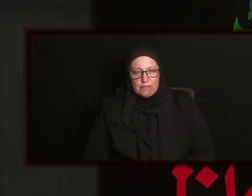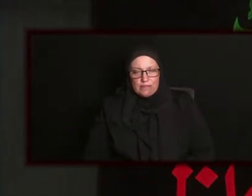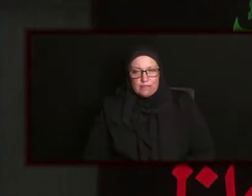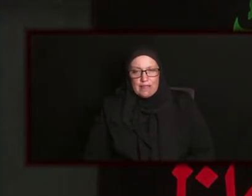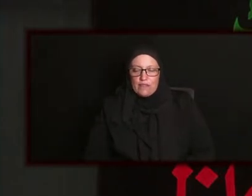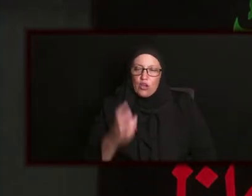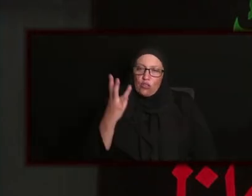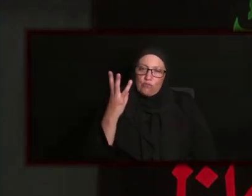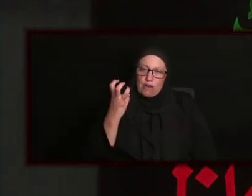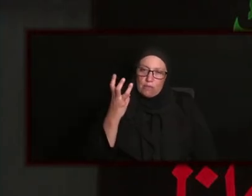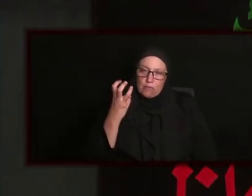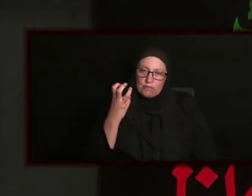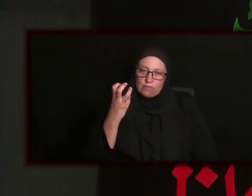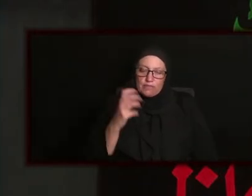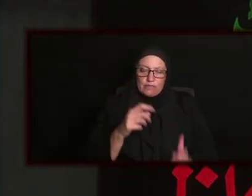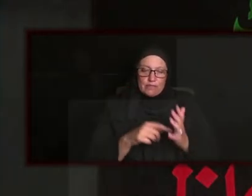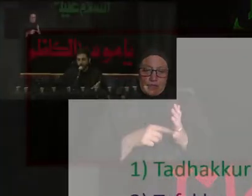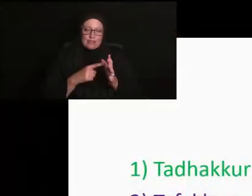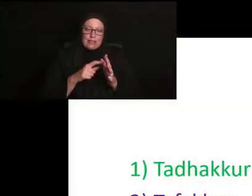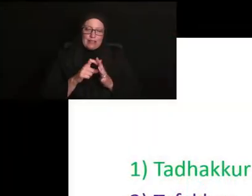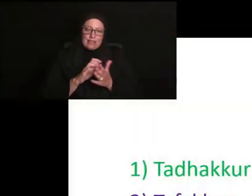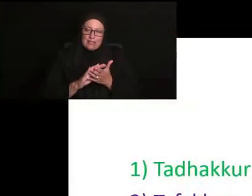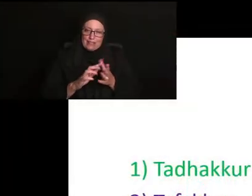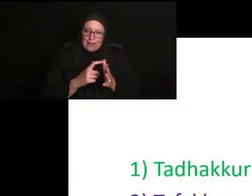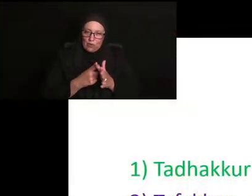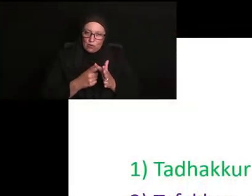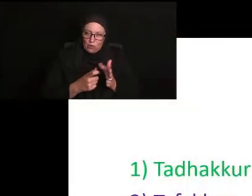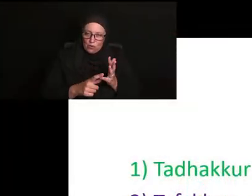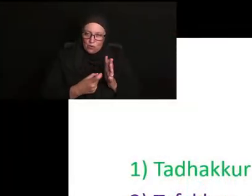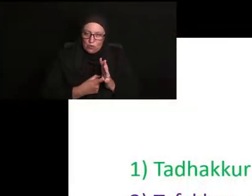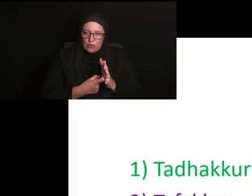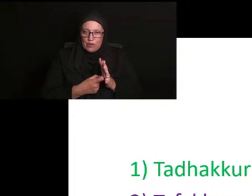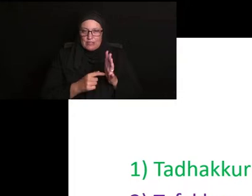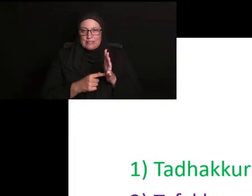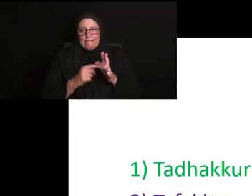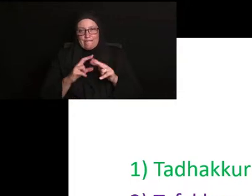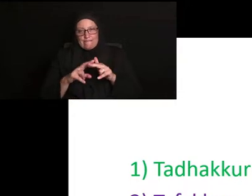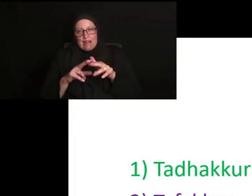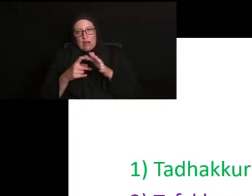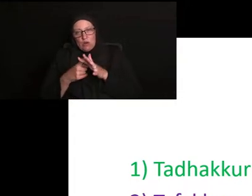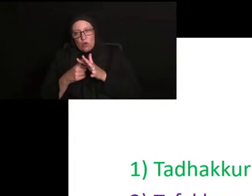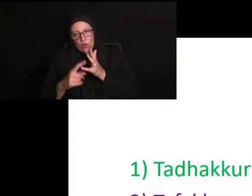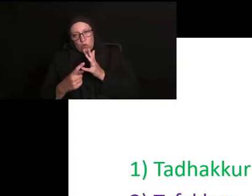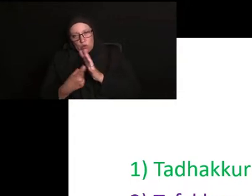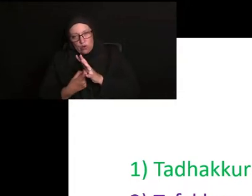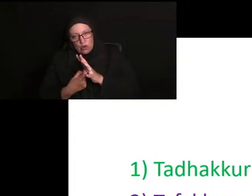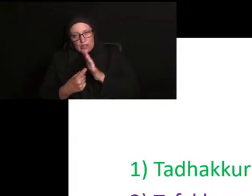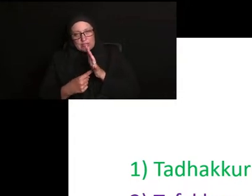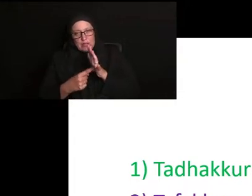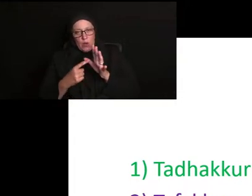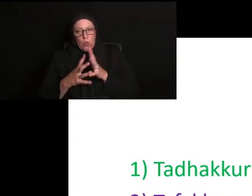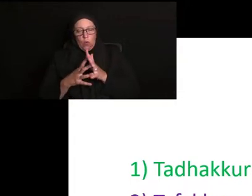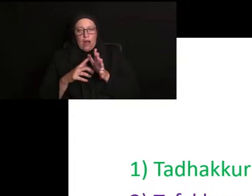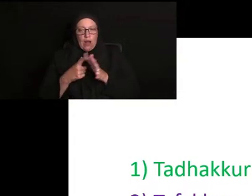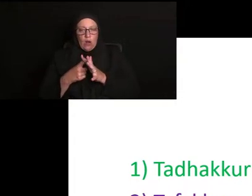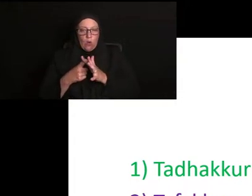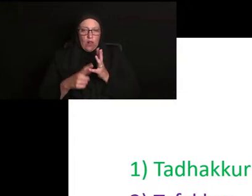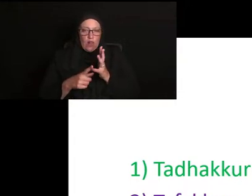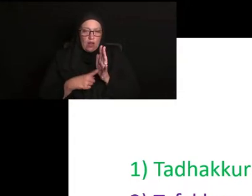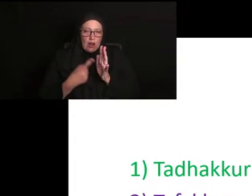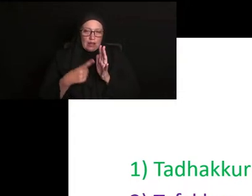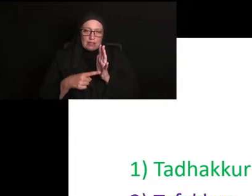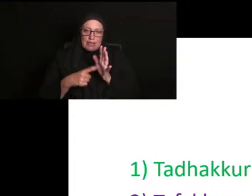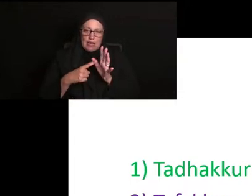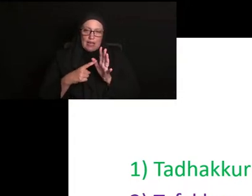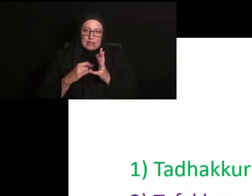had tadhakkur and tafakkur and tawakkul and tasabbur. And now we have at-tawadu', which